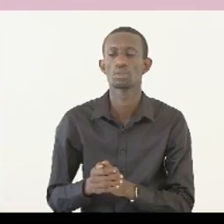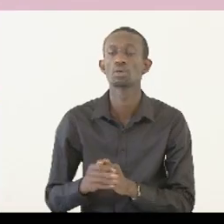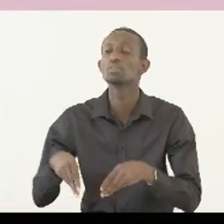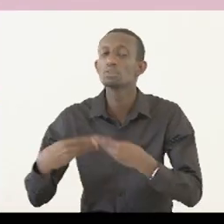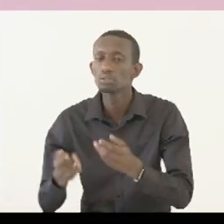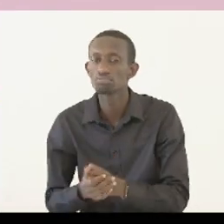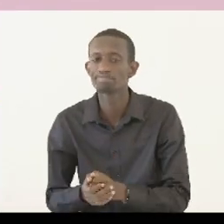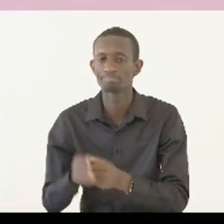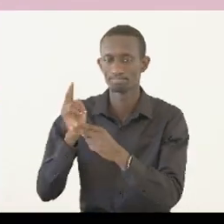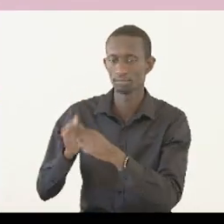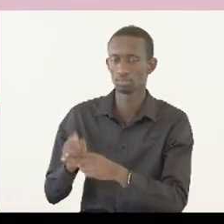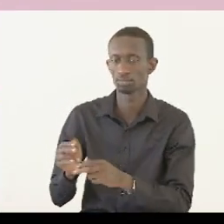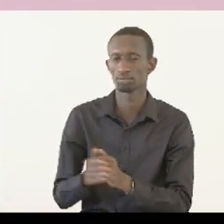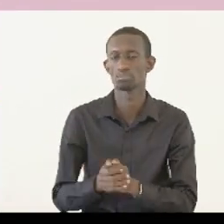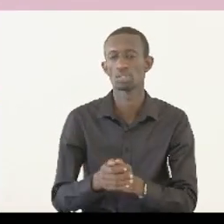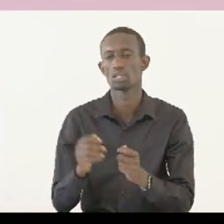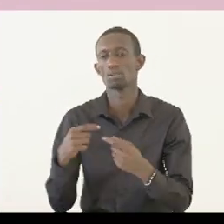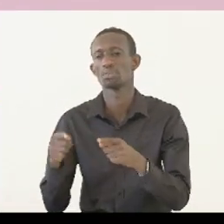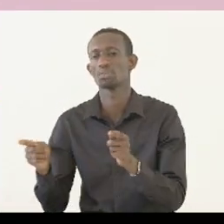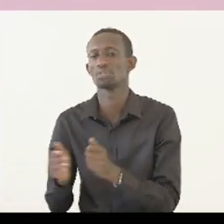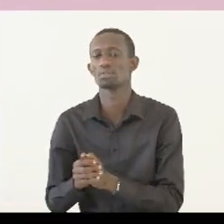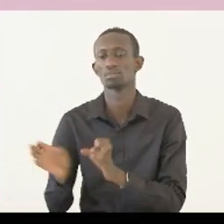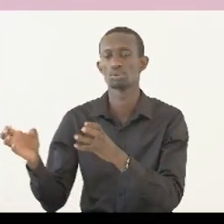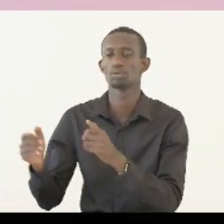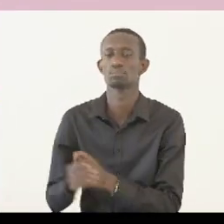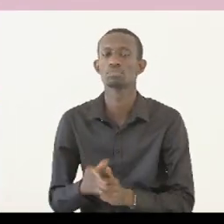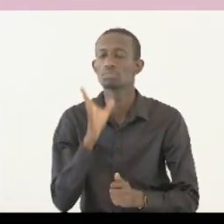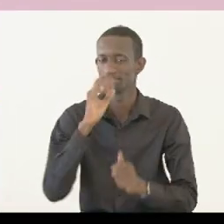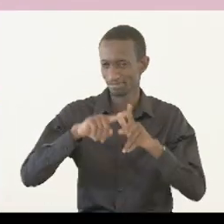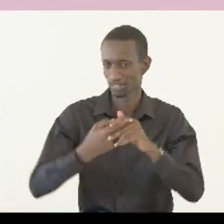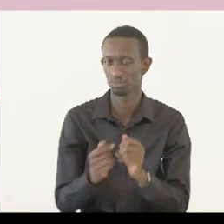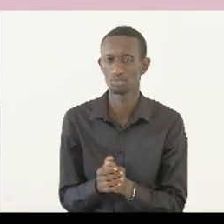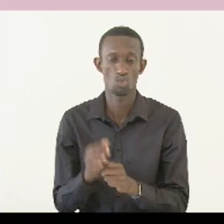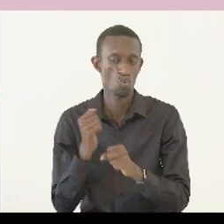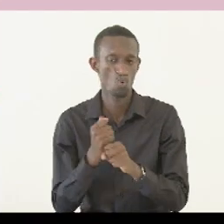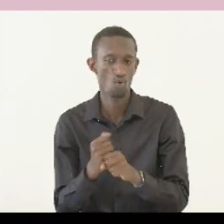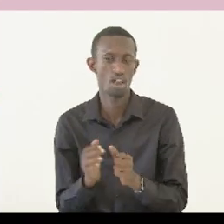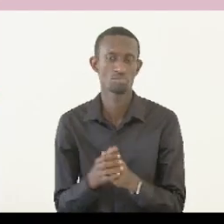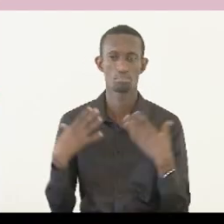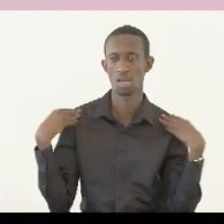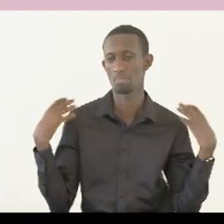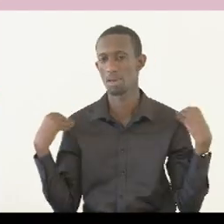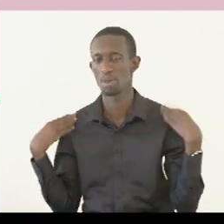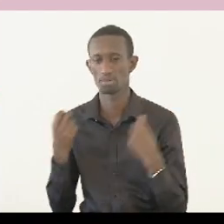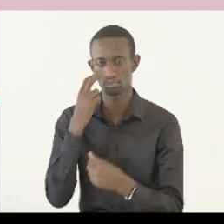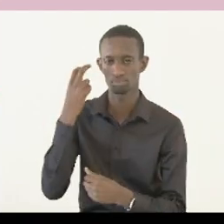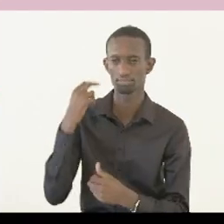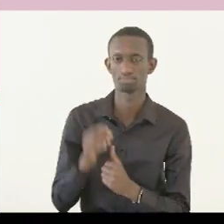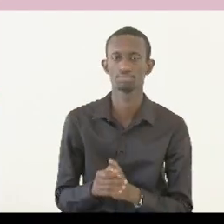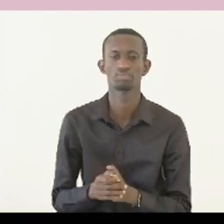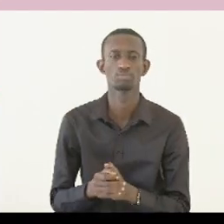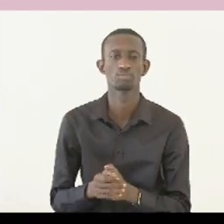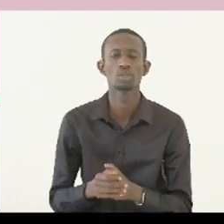compounds. So let us start with a revision exercise. Name these particles. I've used the